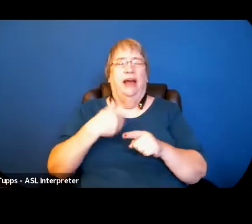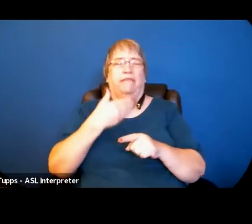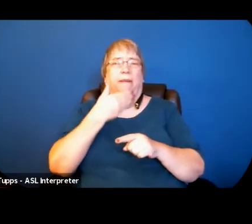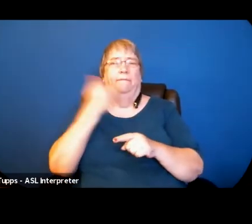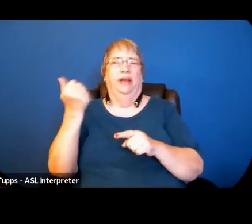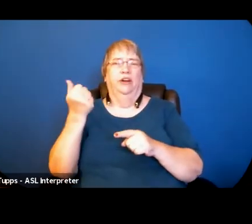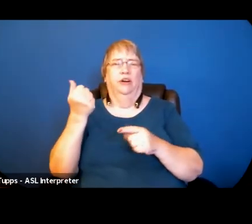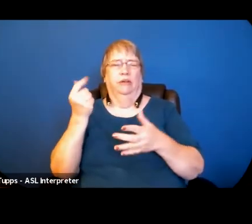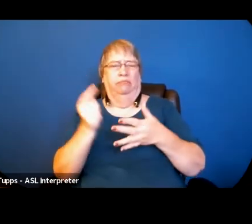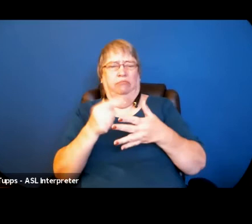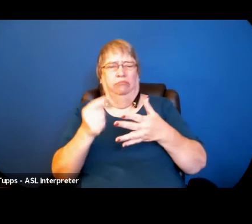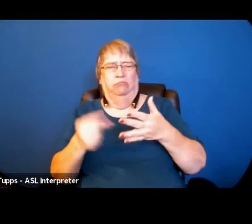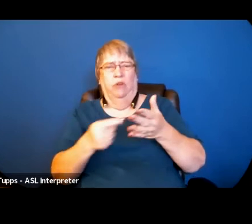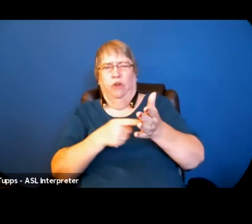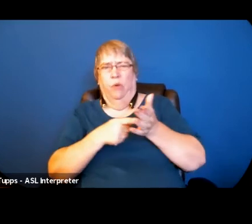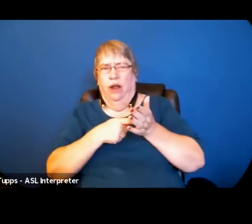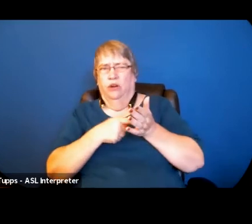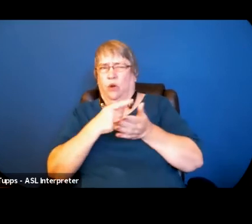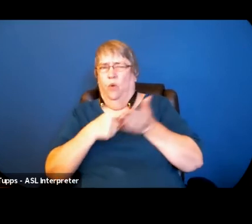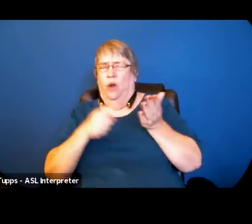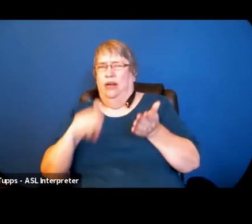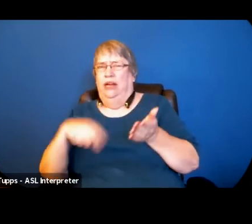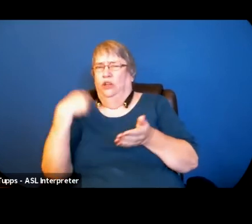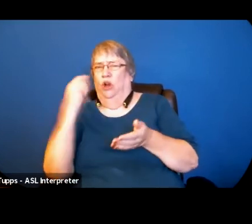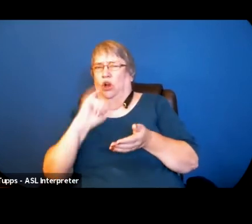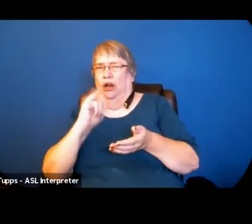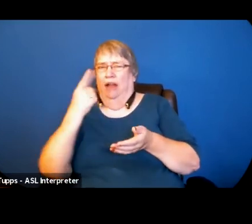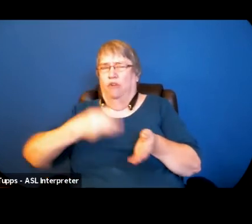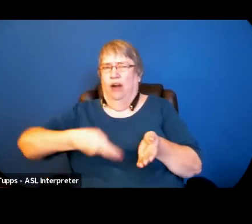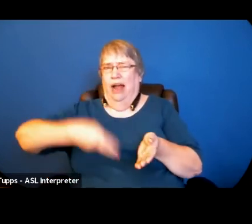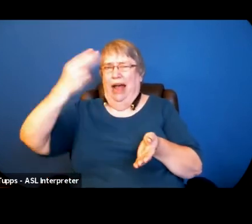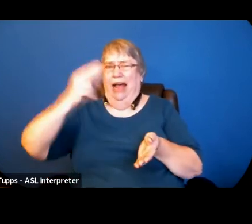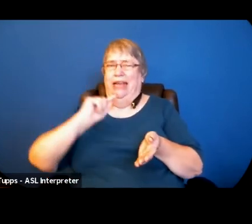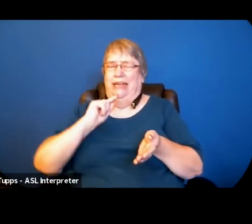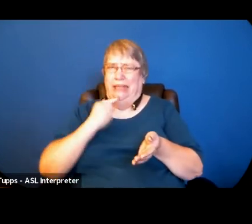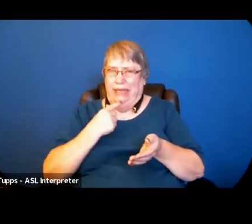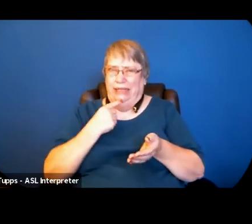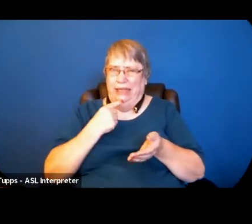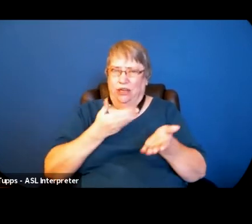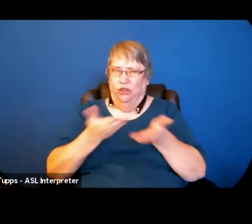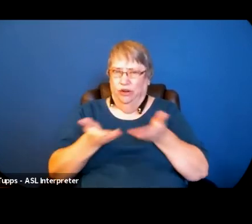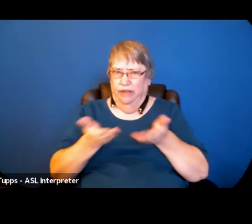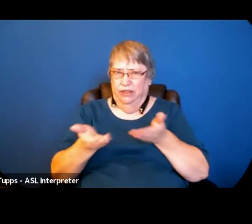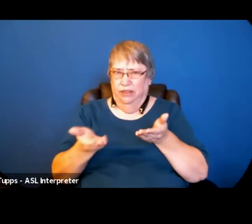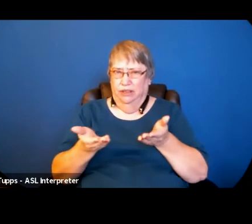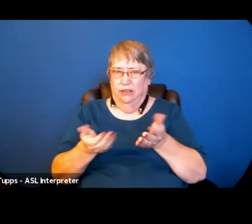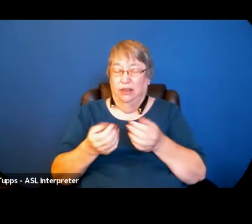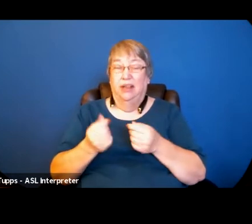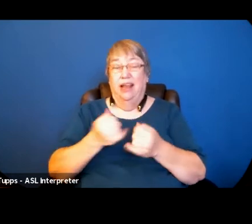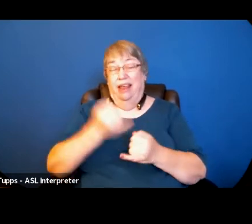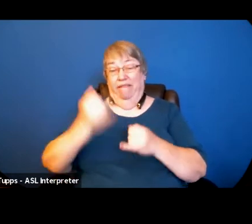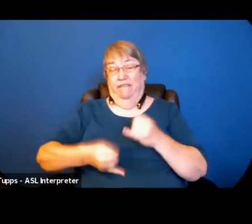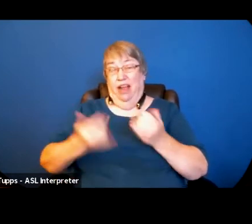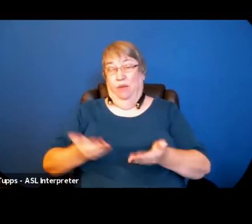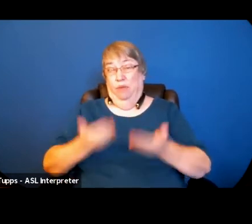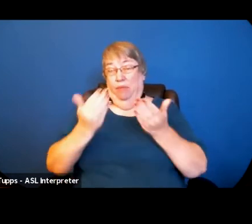intensity behavioral health services and what we think that needs to look like regionally, with completion of a final proposal for